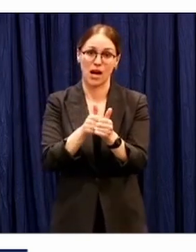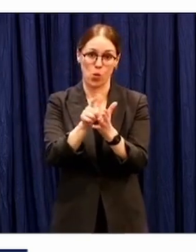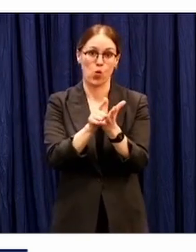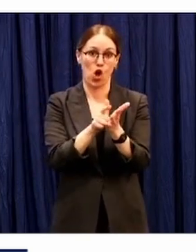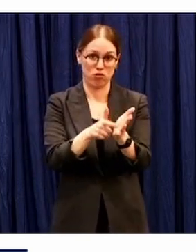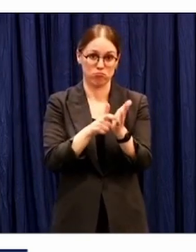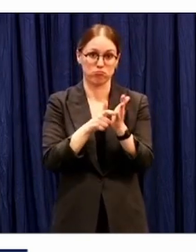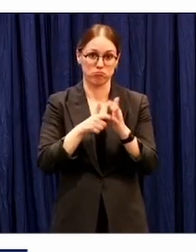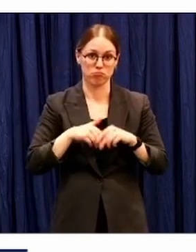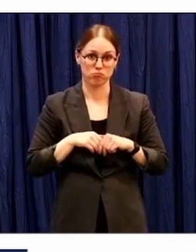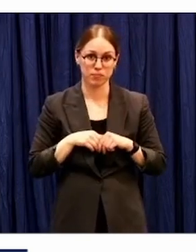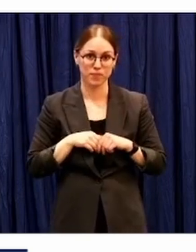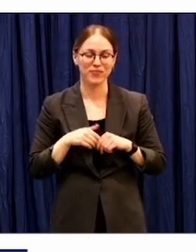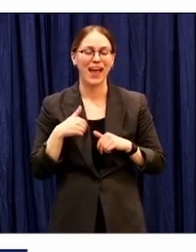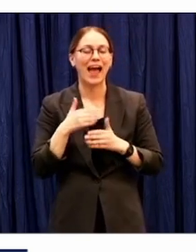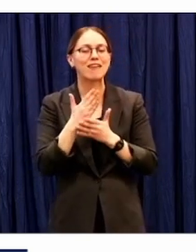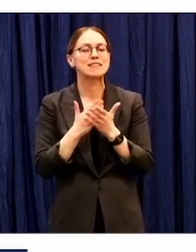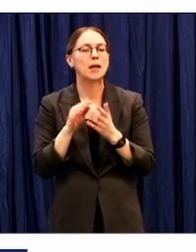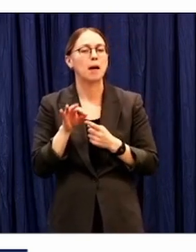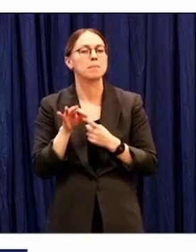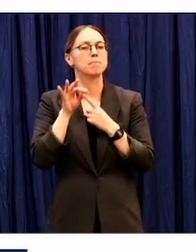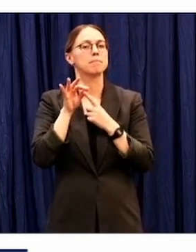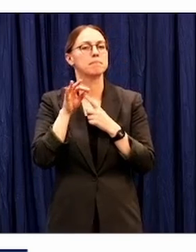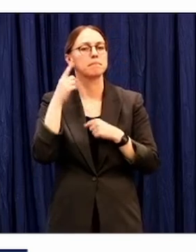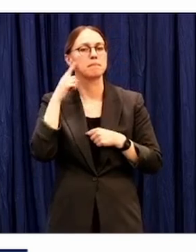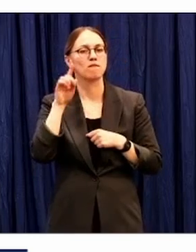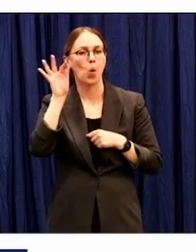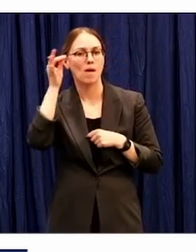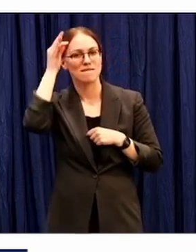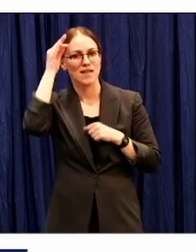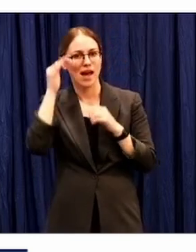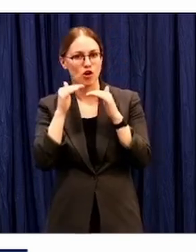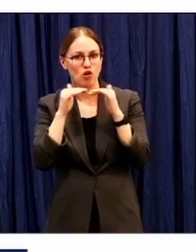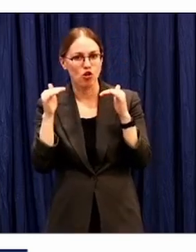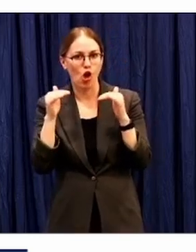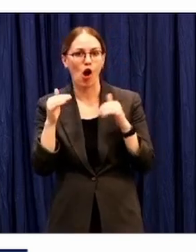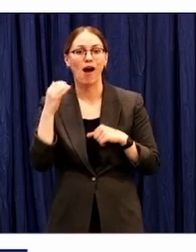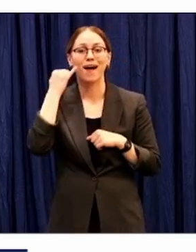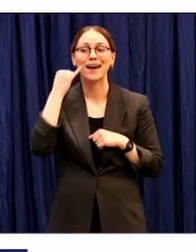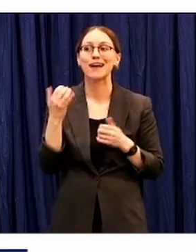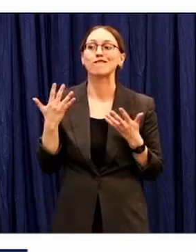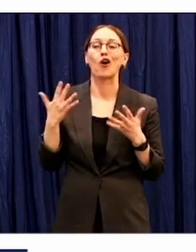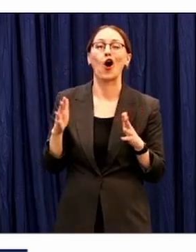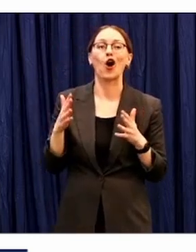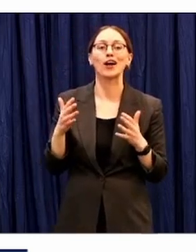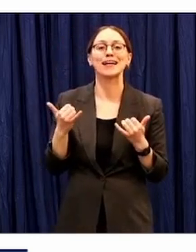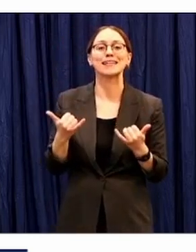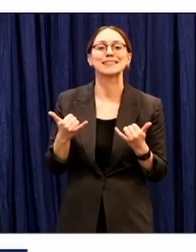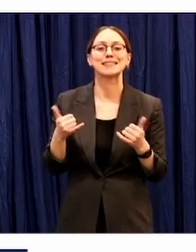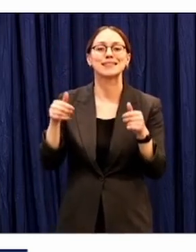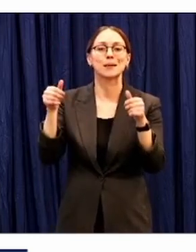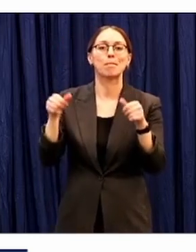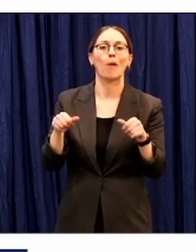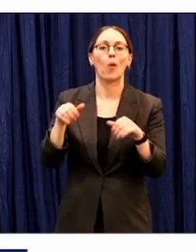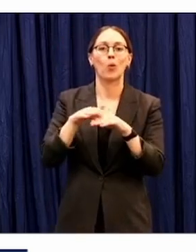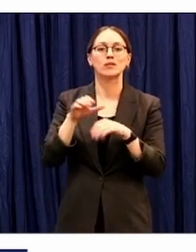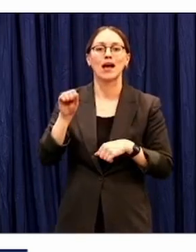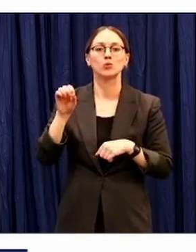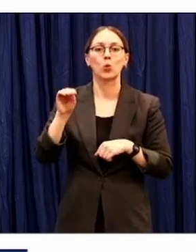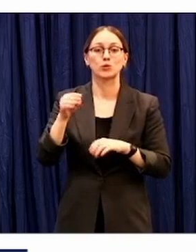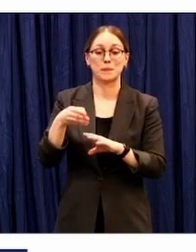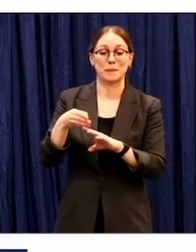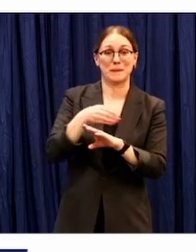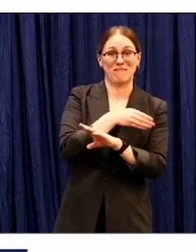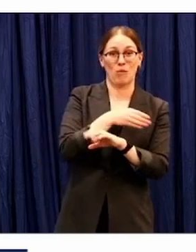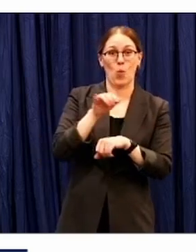There are some exceptions to this federal law. Those are pre-existing social media posts, which must be made prior to the date of the